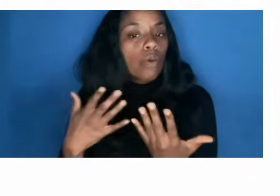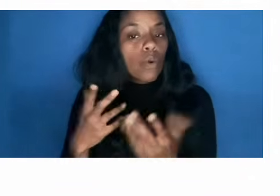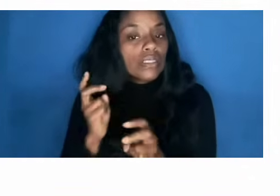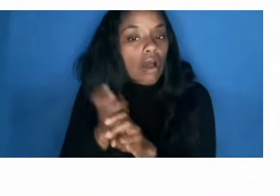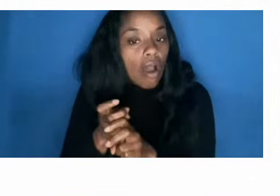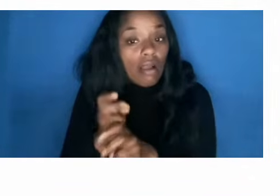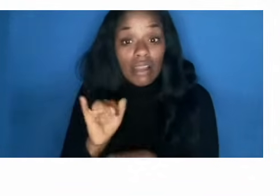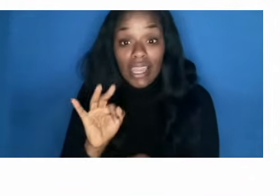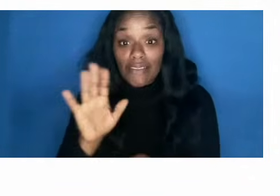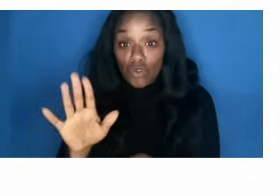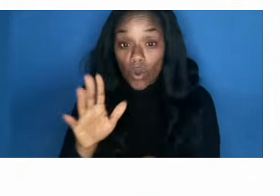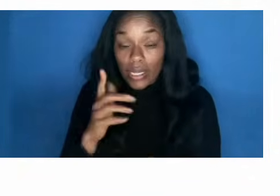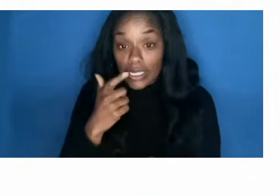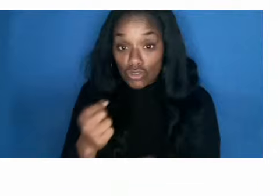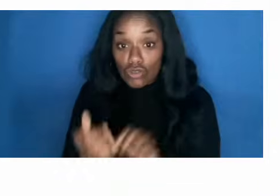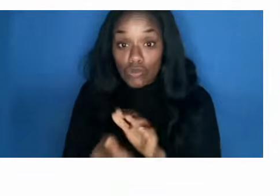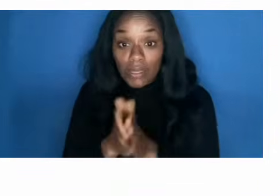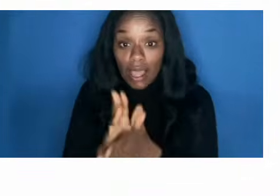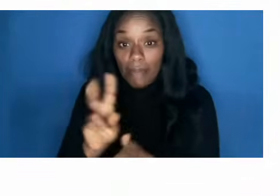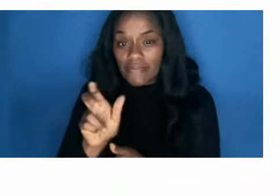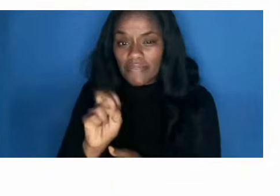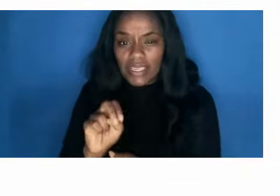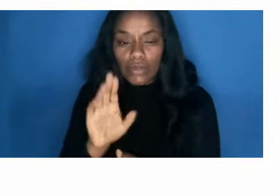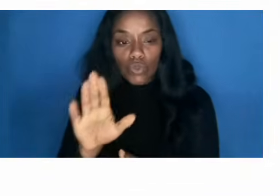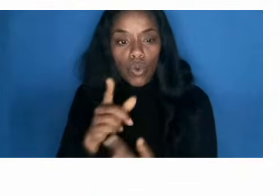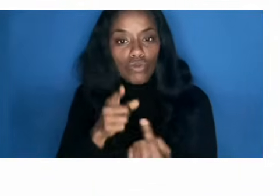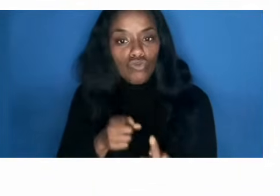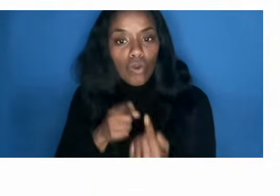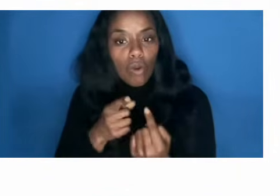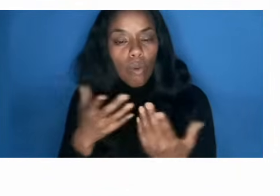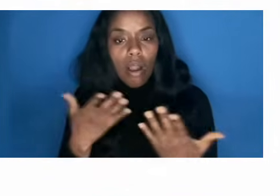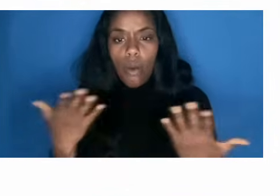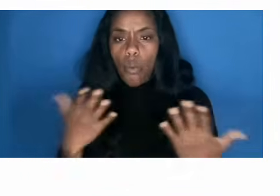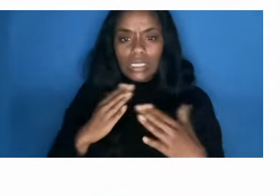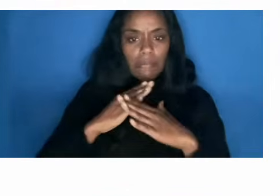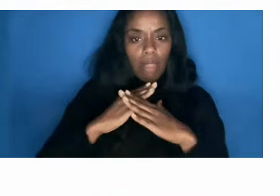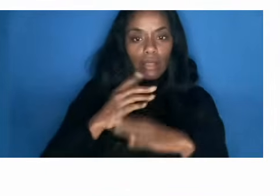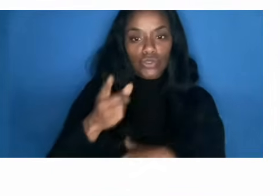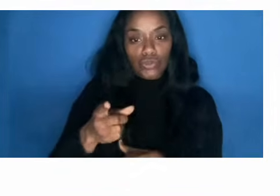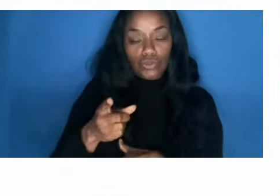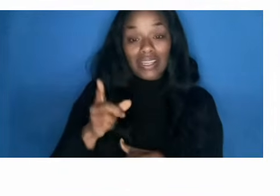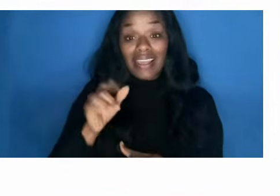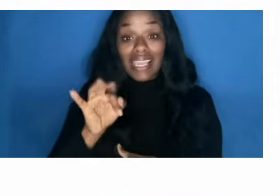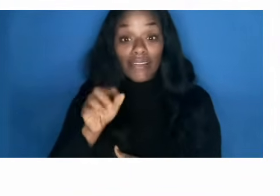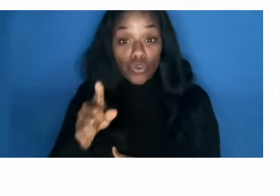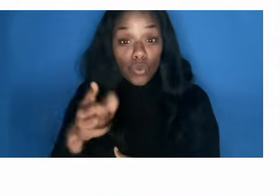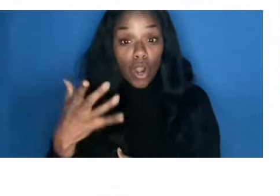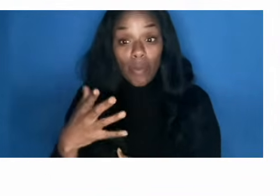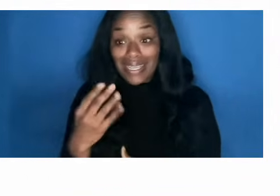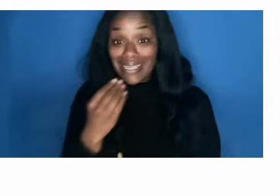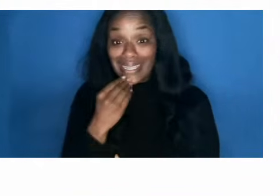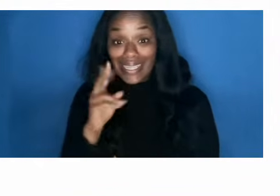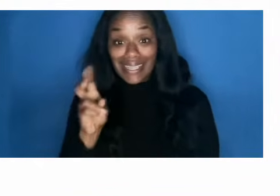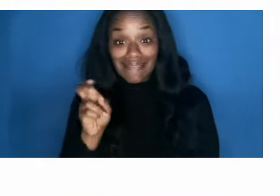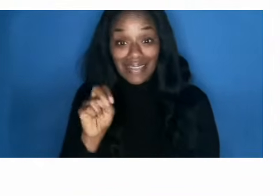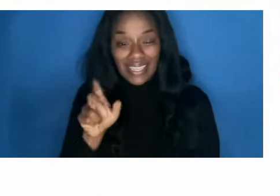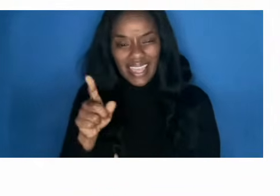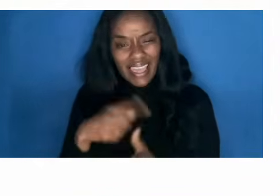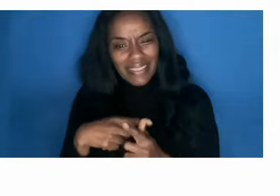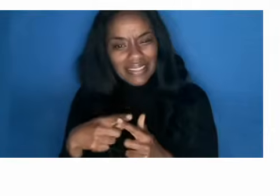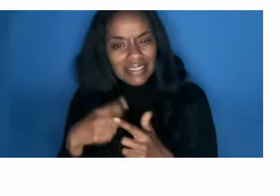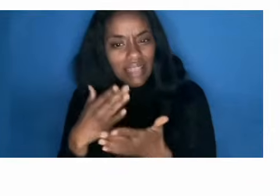vegan, what are you struggling with? Like, what has been your roadblock? If you were already eating vegan and then you stopped, like, why did you